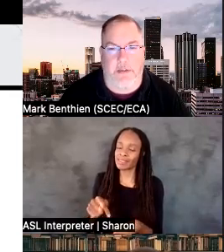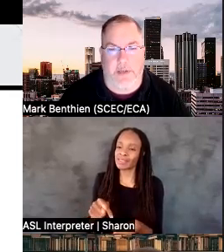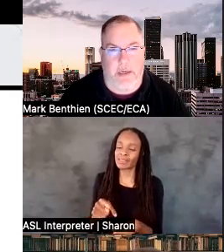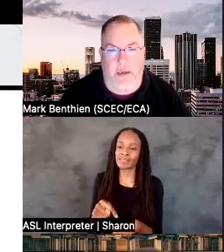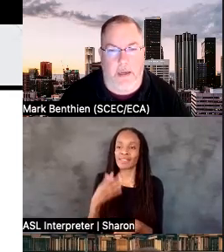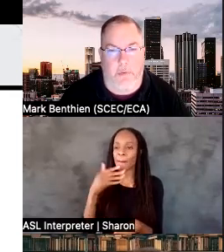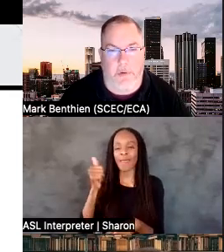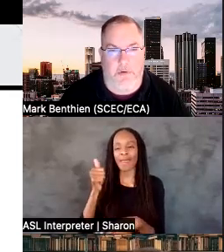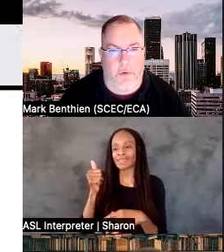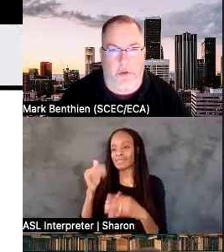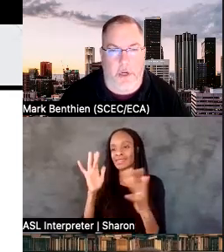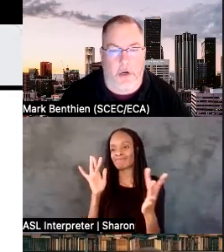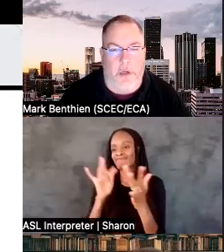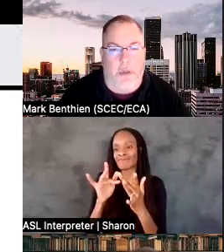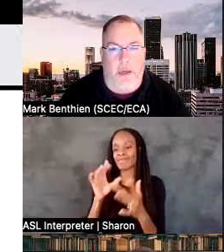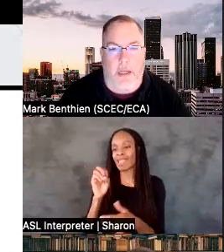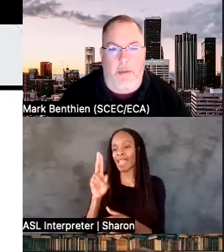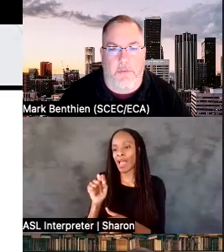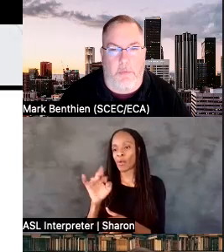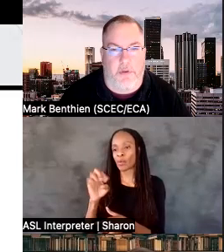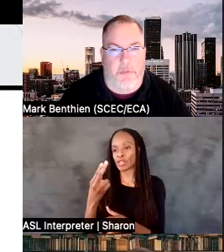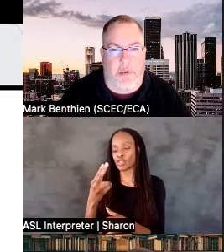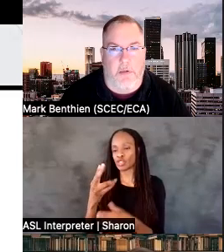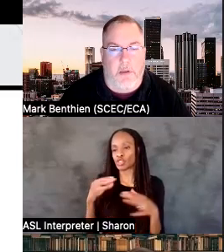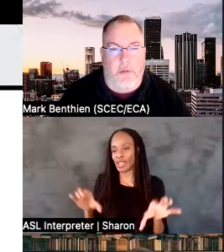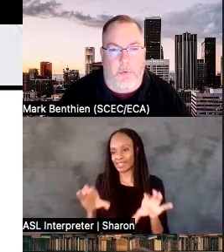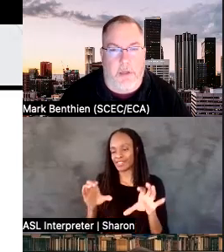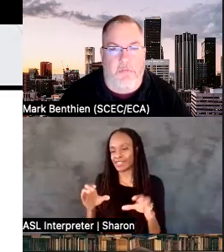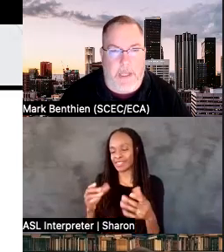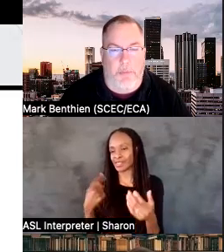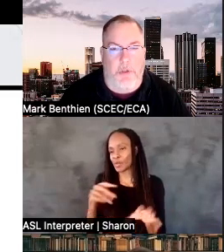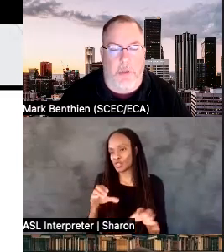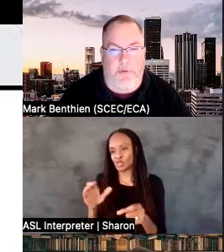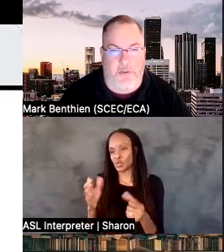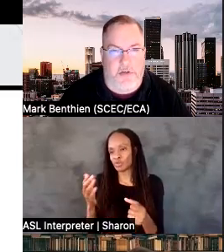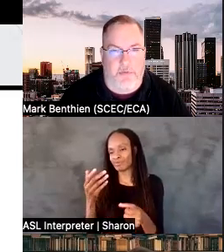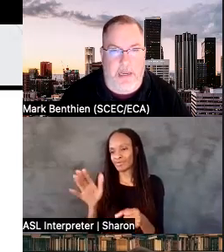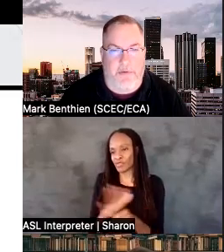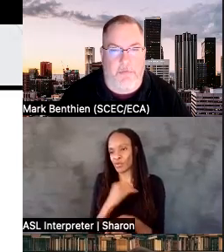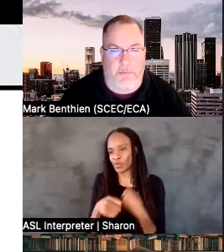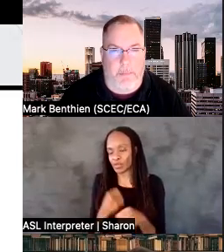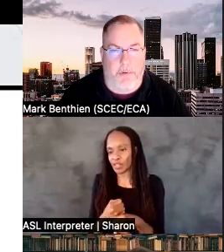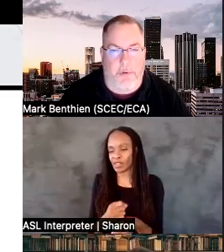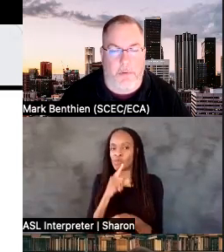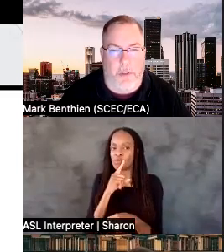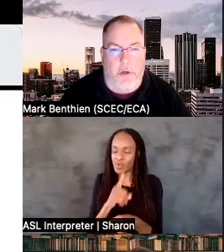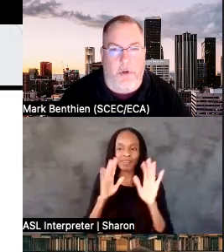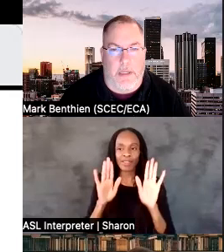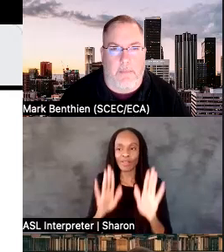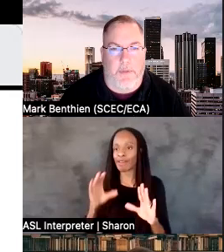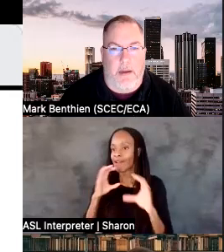outreach activity we do all year in terms of the real valuable conversations we're having from people who